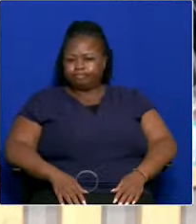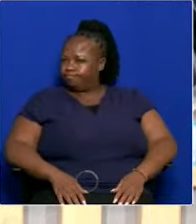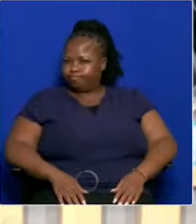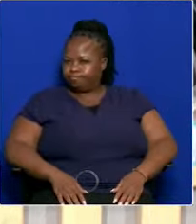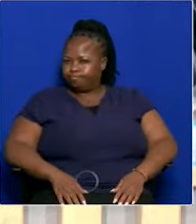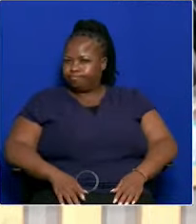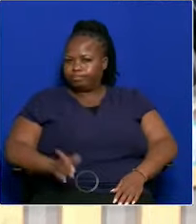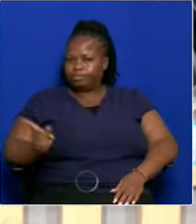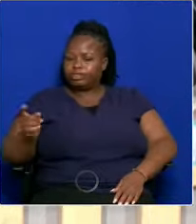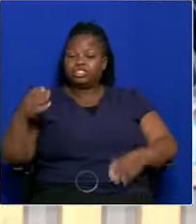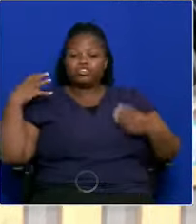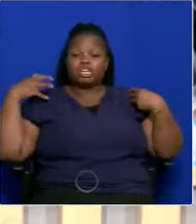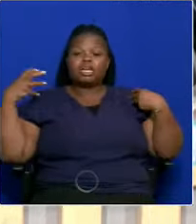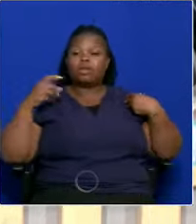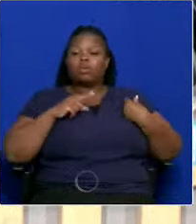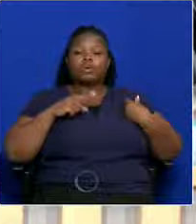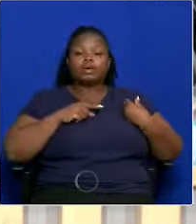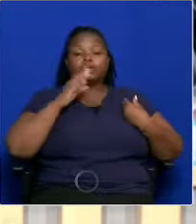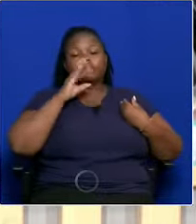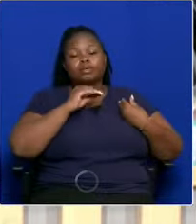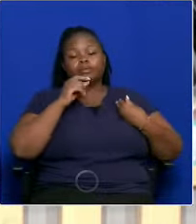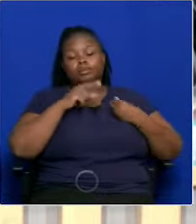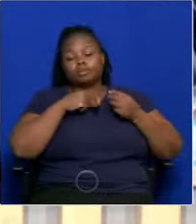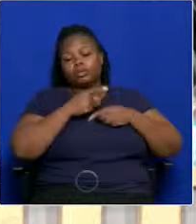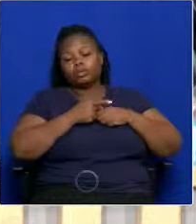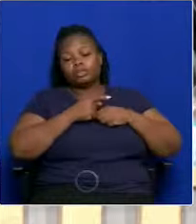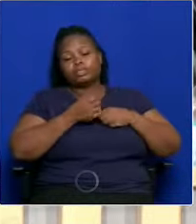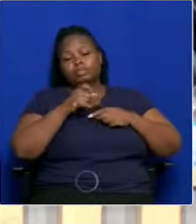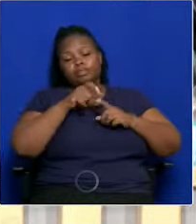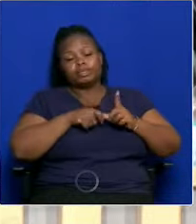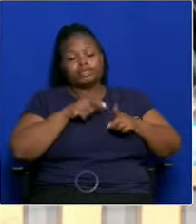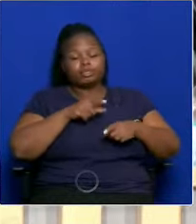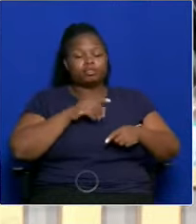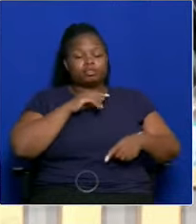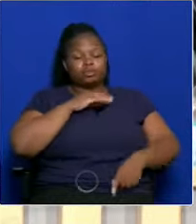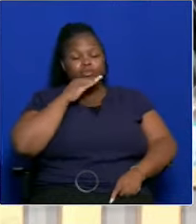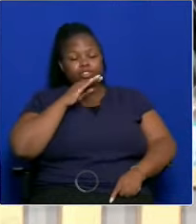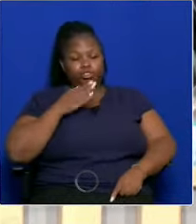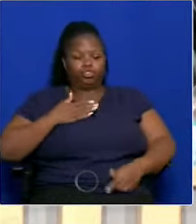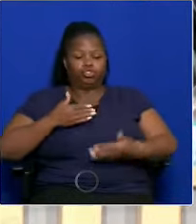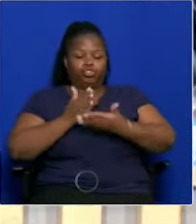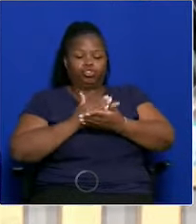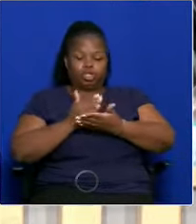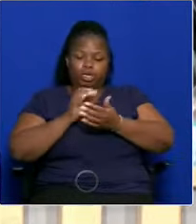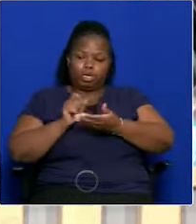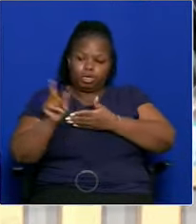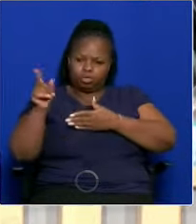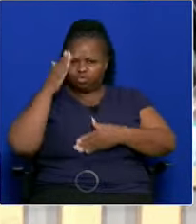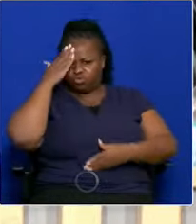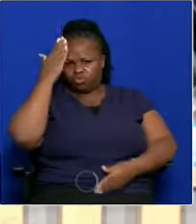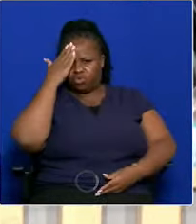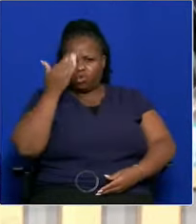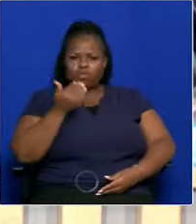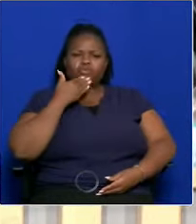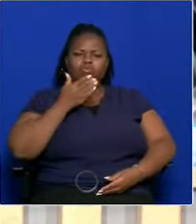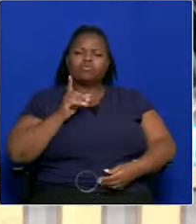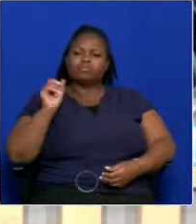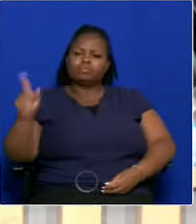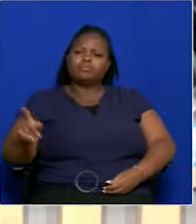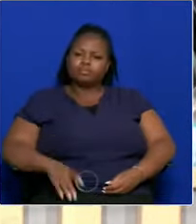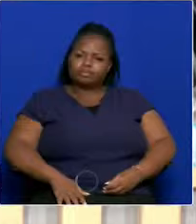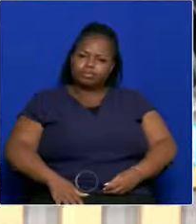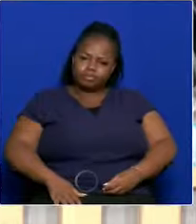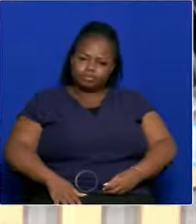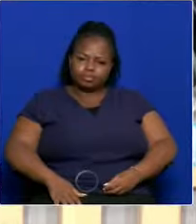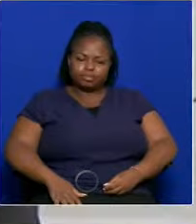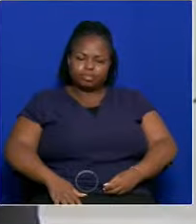it was written about somebody else, it just means you're just sharing it without more. You knew who you were sharing it with. And of course,